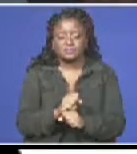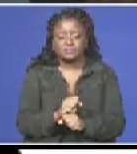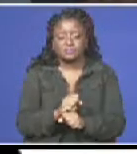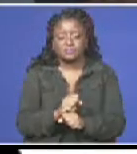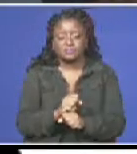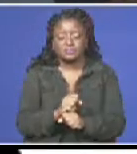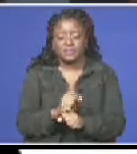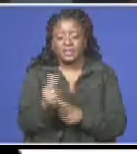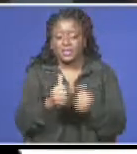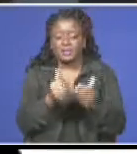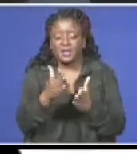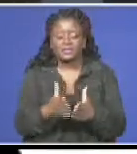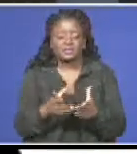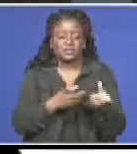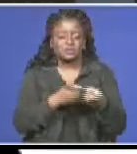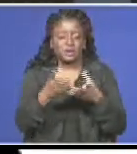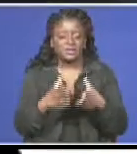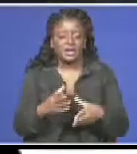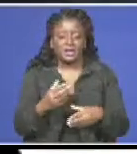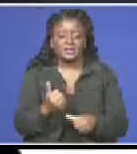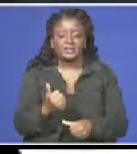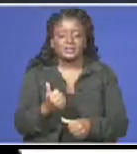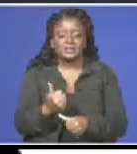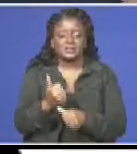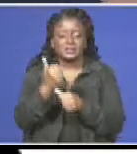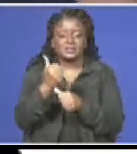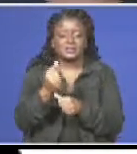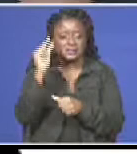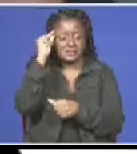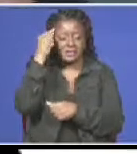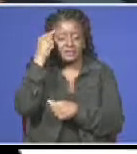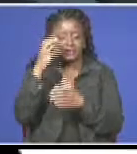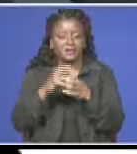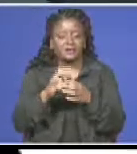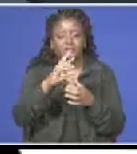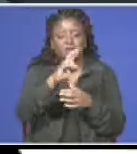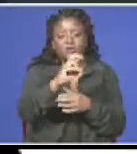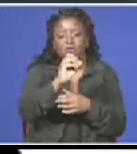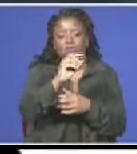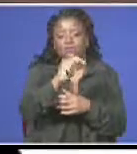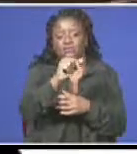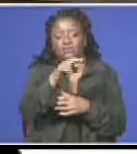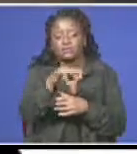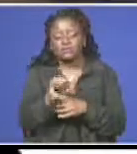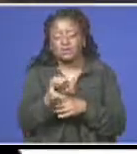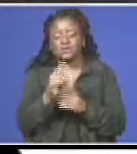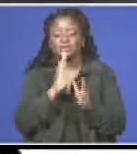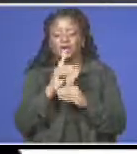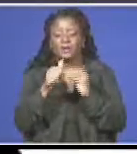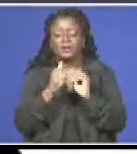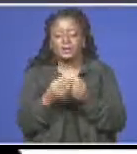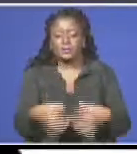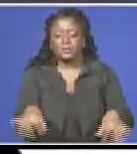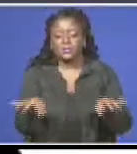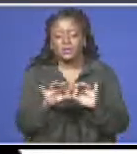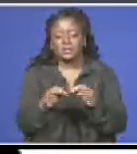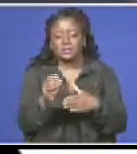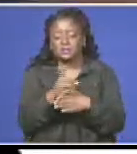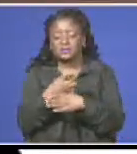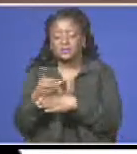and Assistant Governor of the Rotary Clubs of the Bahamas, Diane Cardenas, talked about the importance of distributing school bikes.